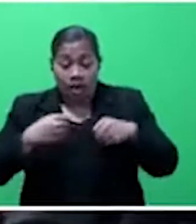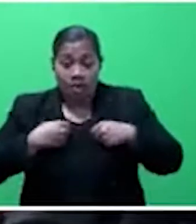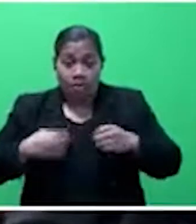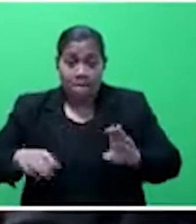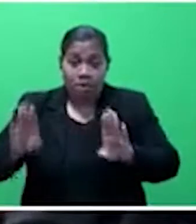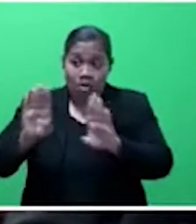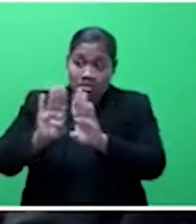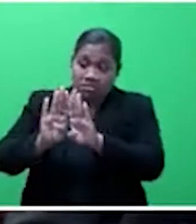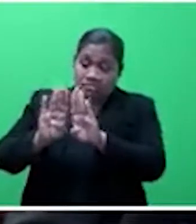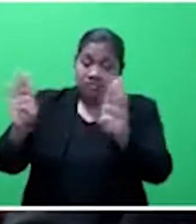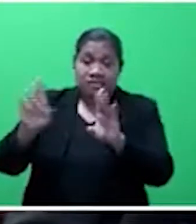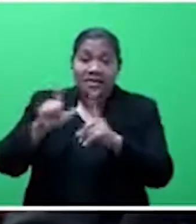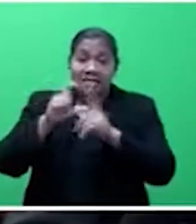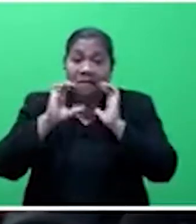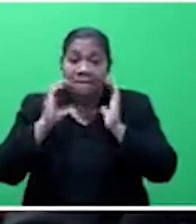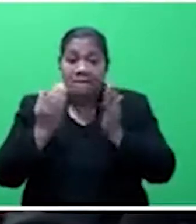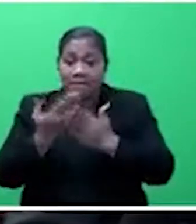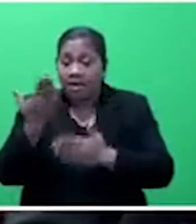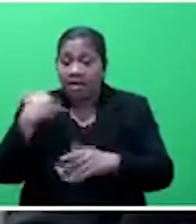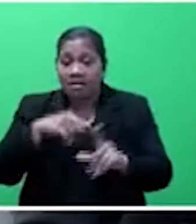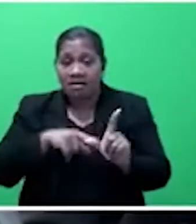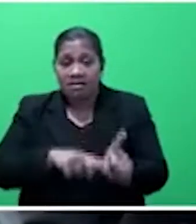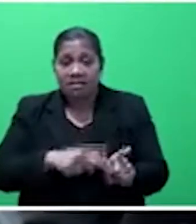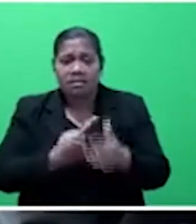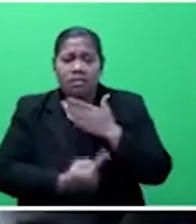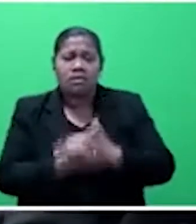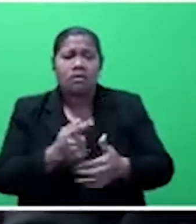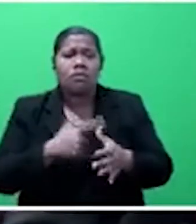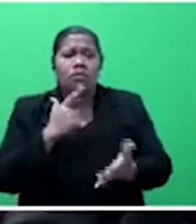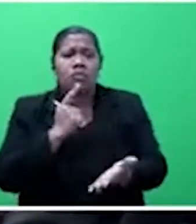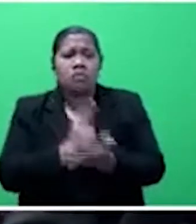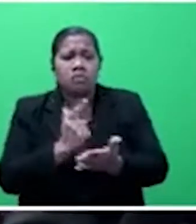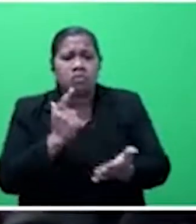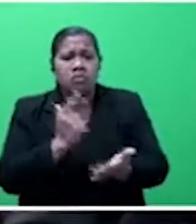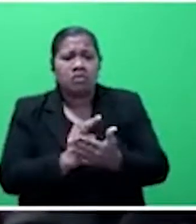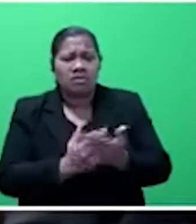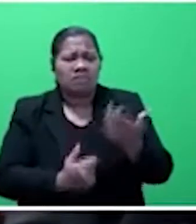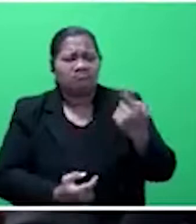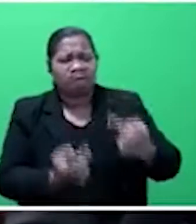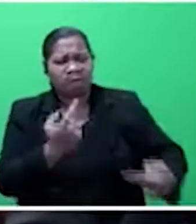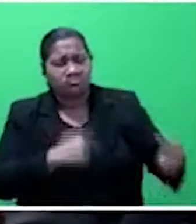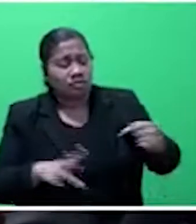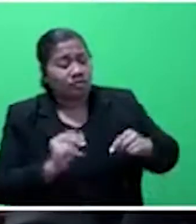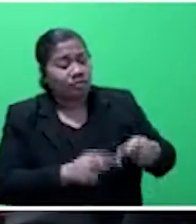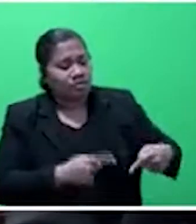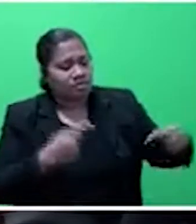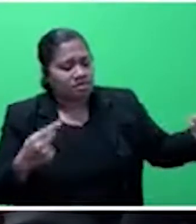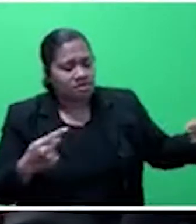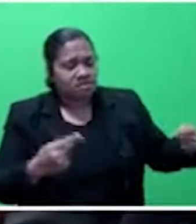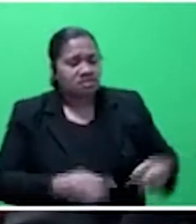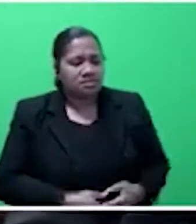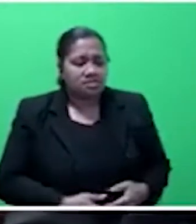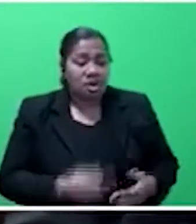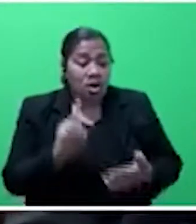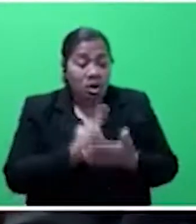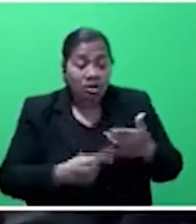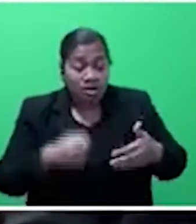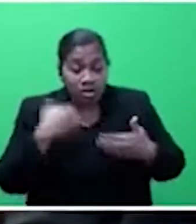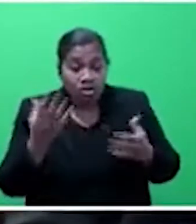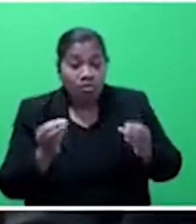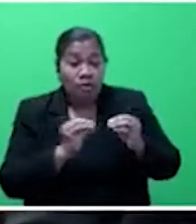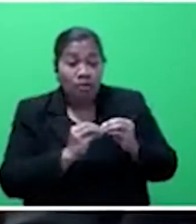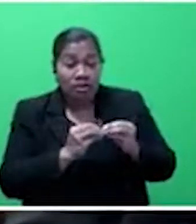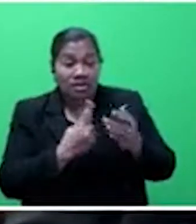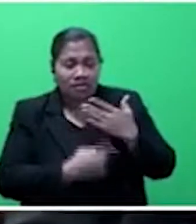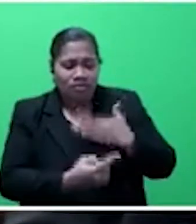December last year, there was a lot of noise from the opposition, except Honorable Bulitavu, that a wrong decision has been